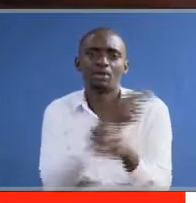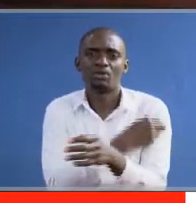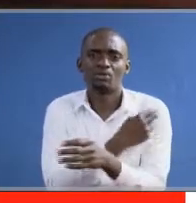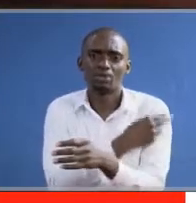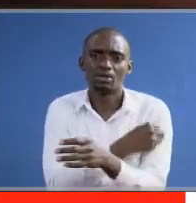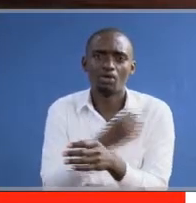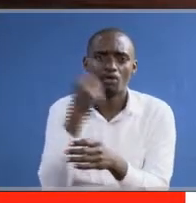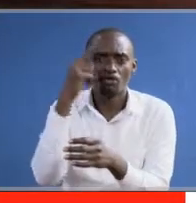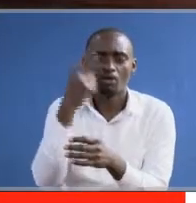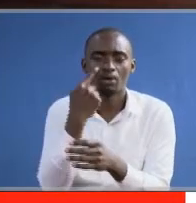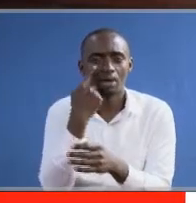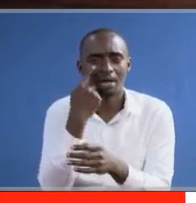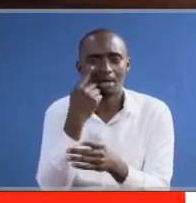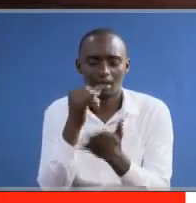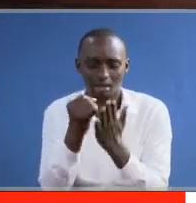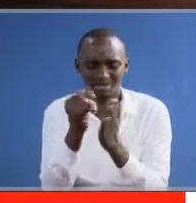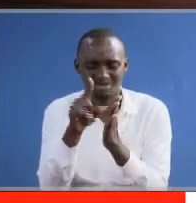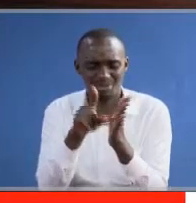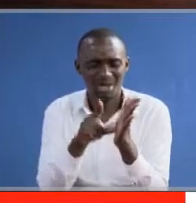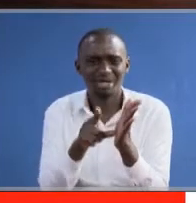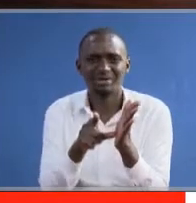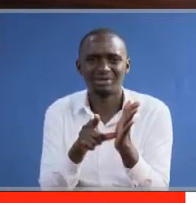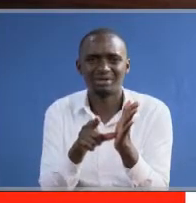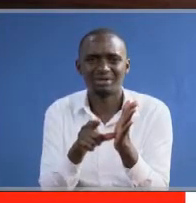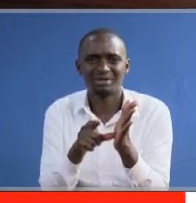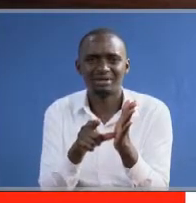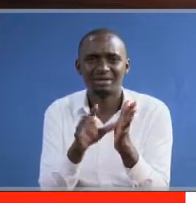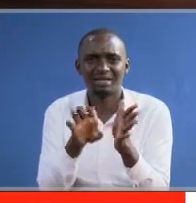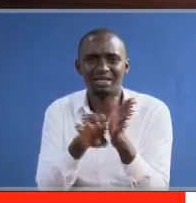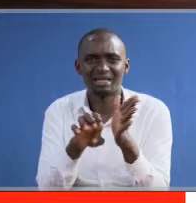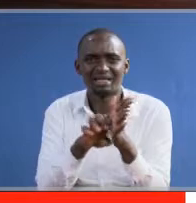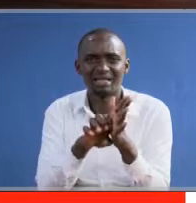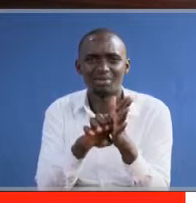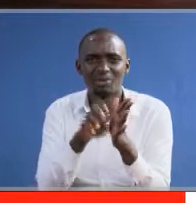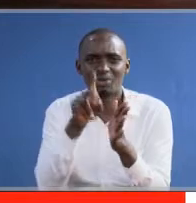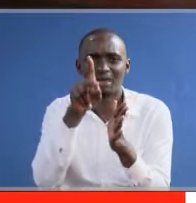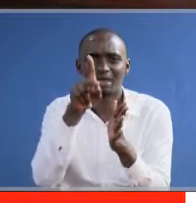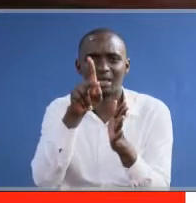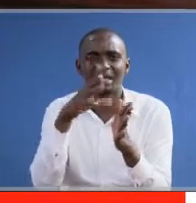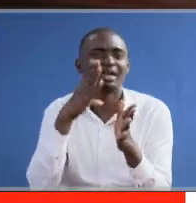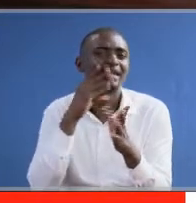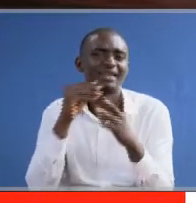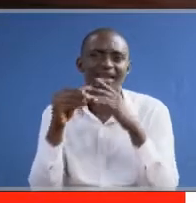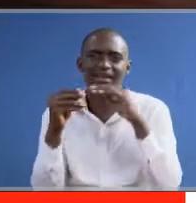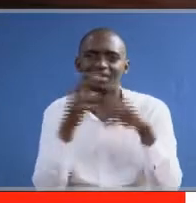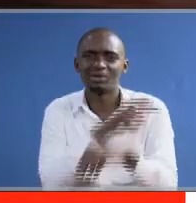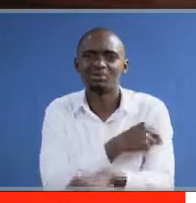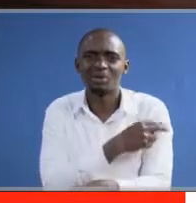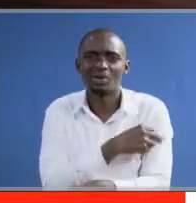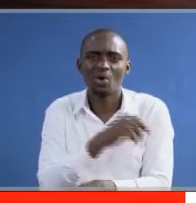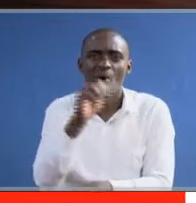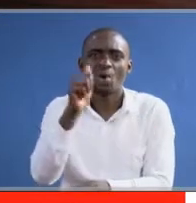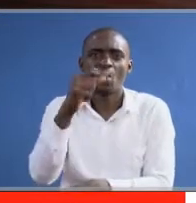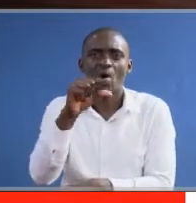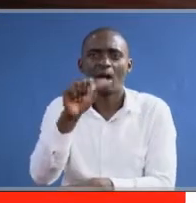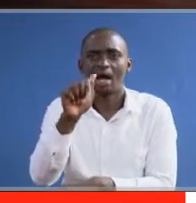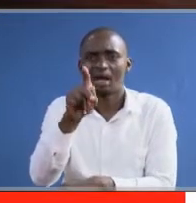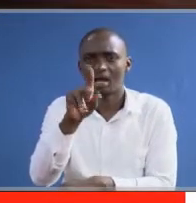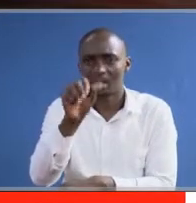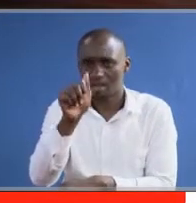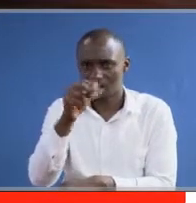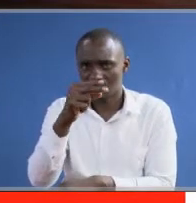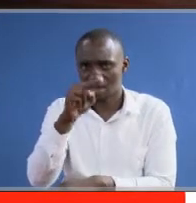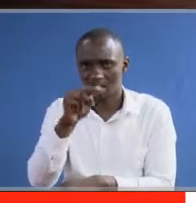surgery, eye operation, like Kenyatta Hospital, Aga Khan Hospital, where the